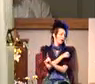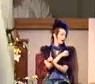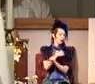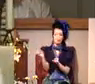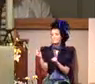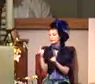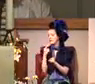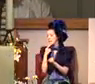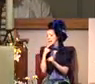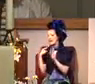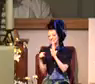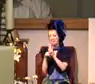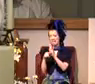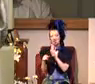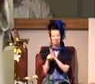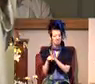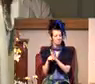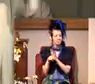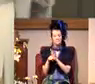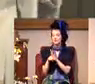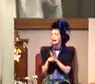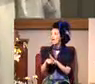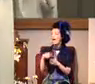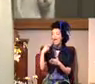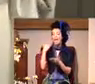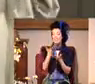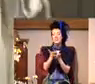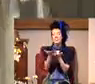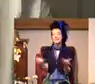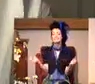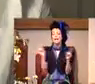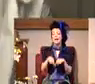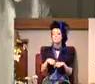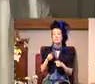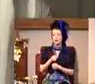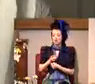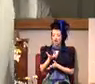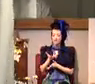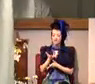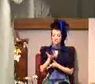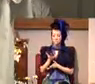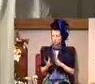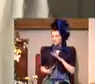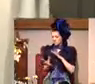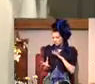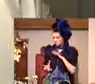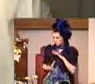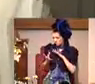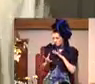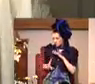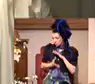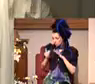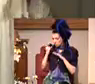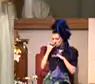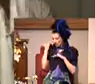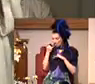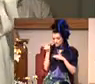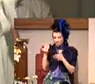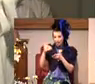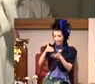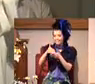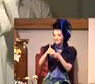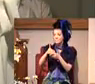others might speak ill of us. And things might happen that might cause us to build those resentments and those jealousies one more